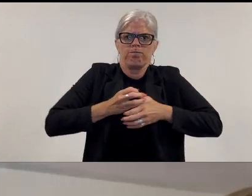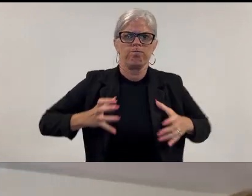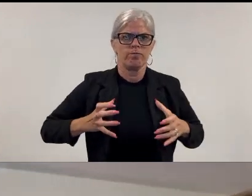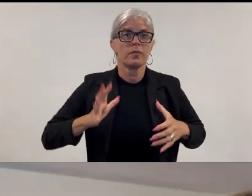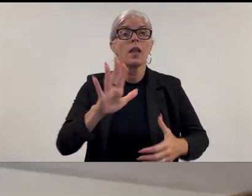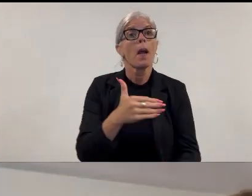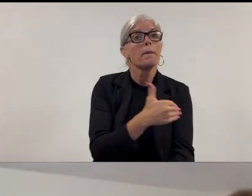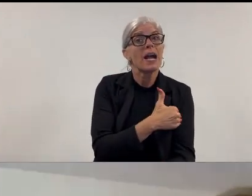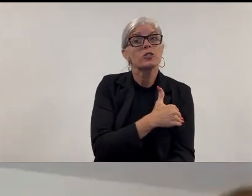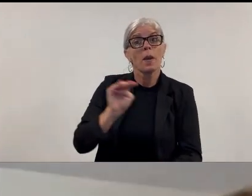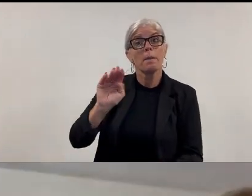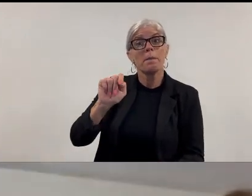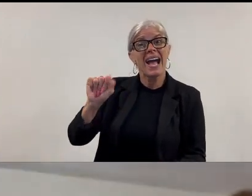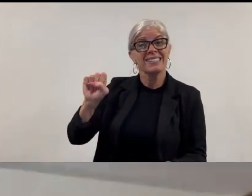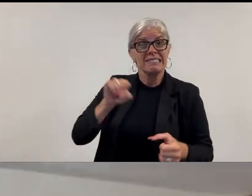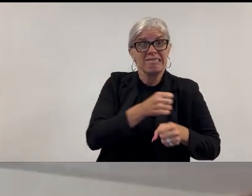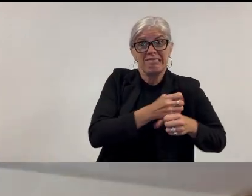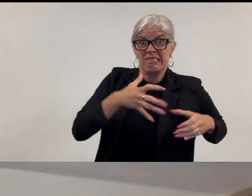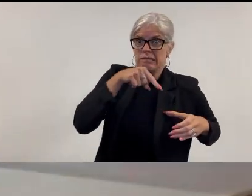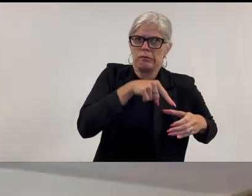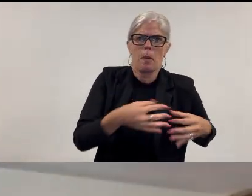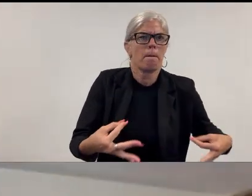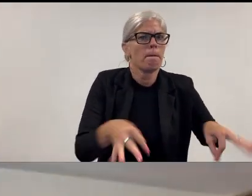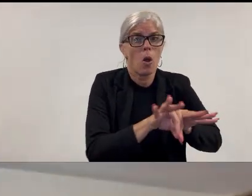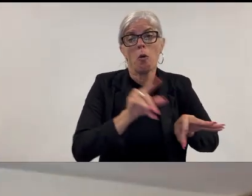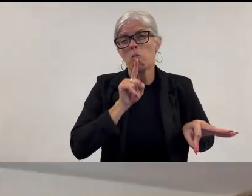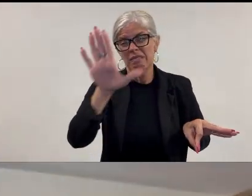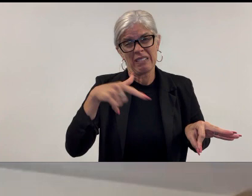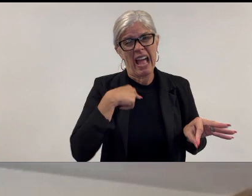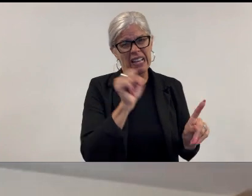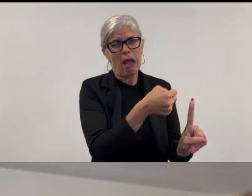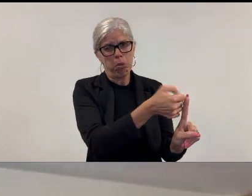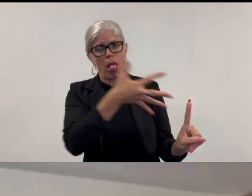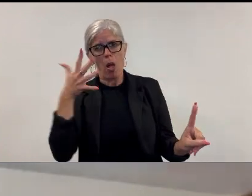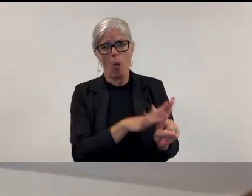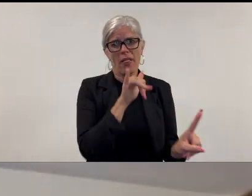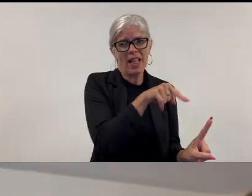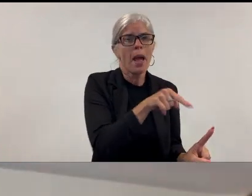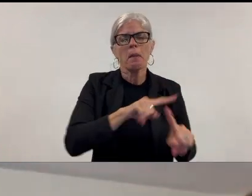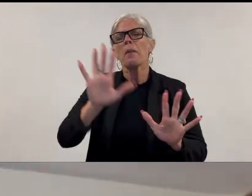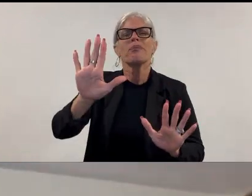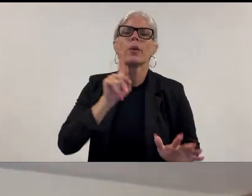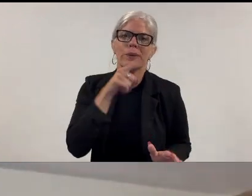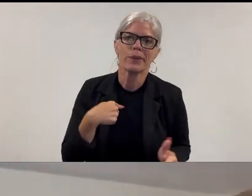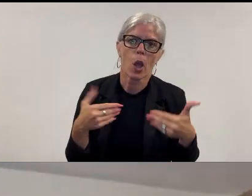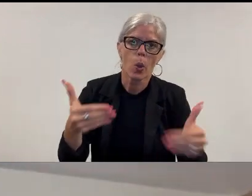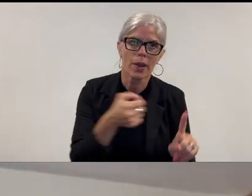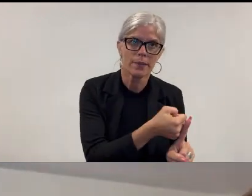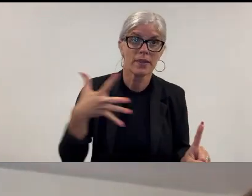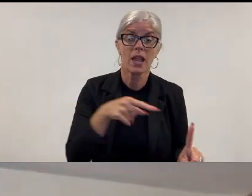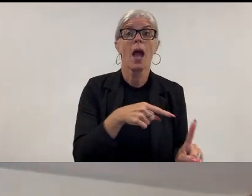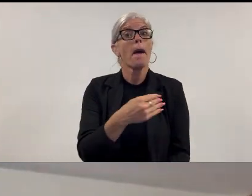mass. Actually, I will get started for a little bit for the role of muscle mass, only because it is such